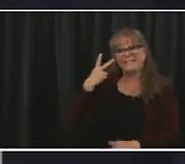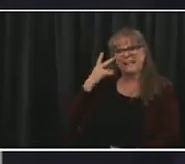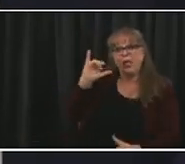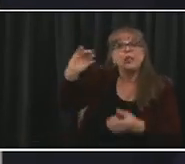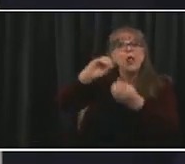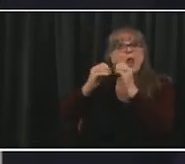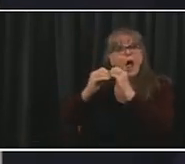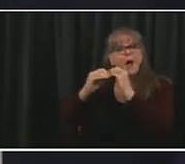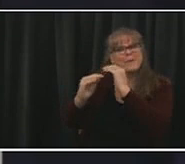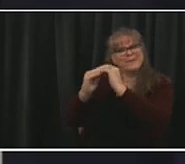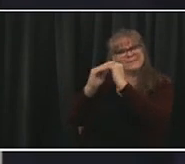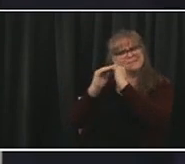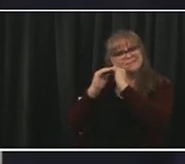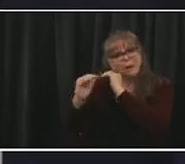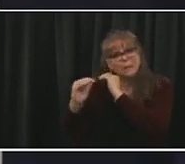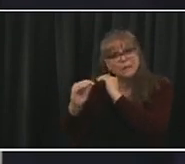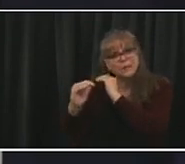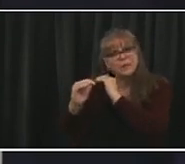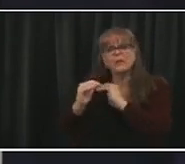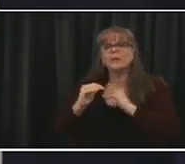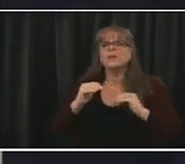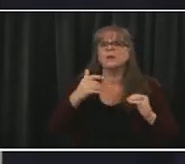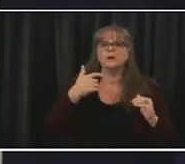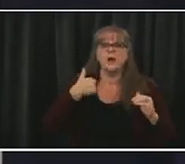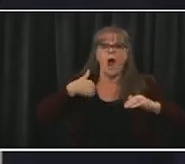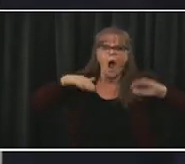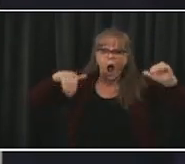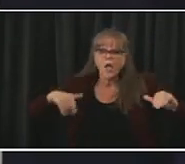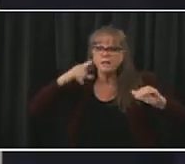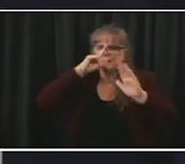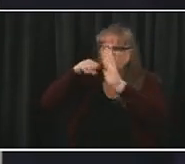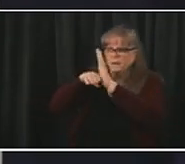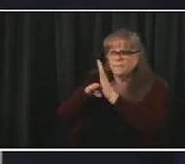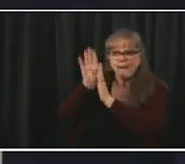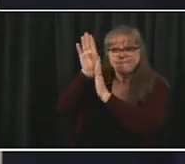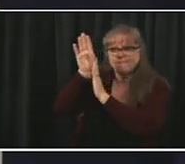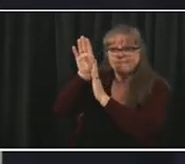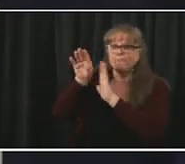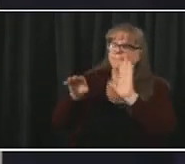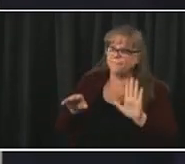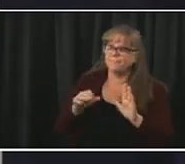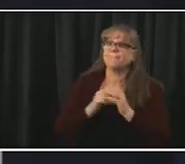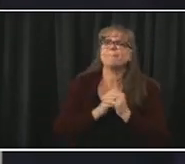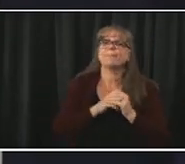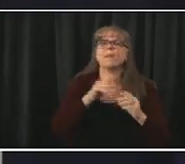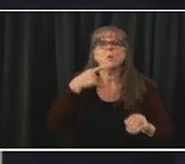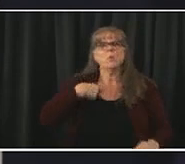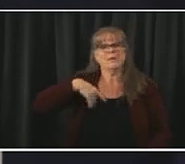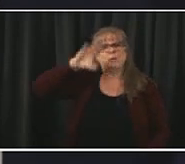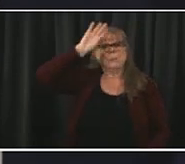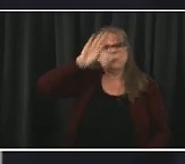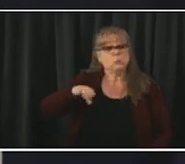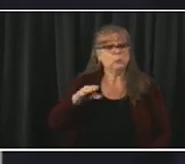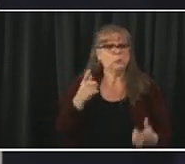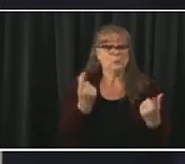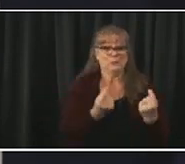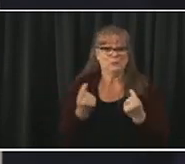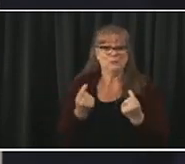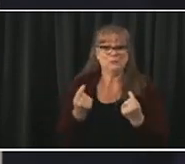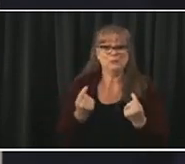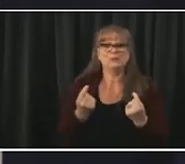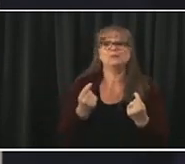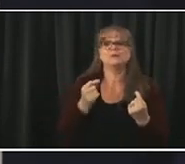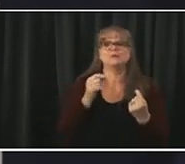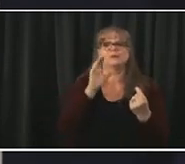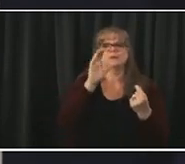of a increase. And again, the most important thing we can do, we know how to lick this thing. We did it in January. We did